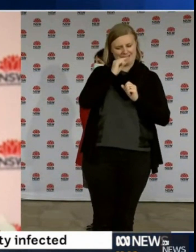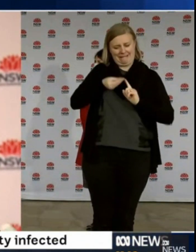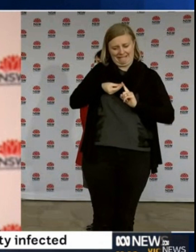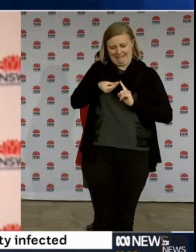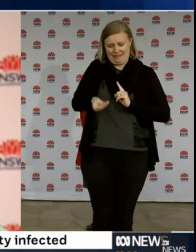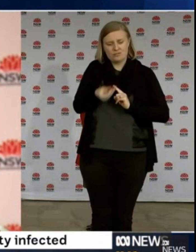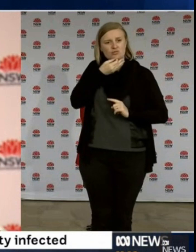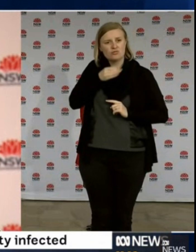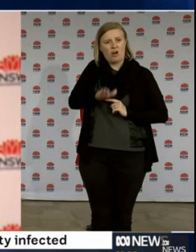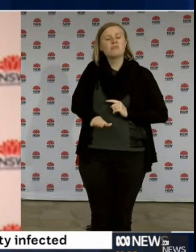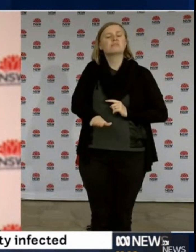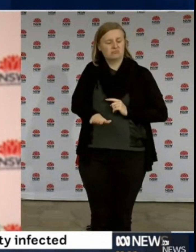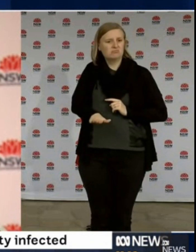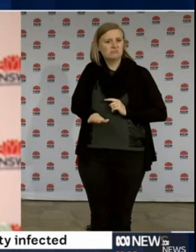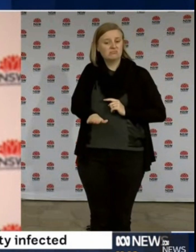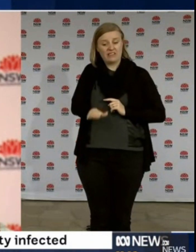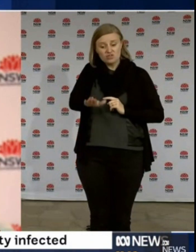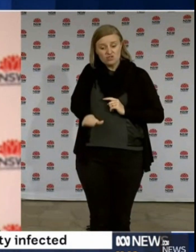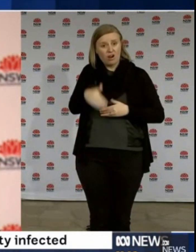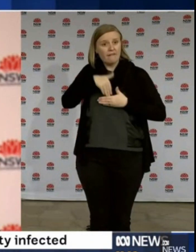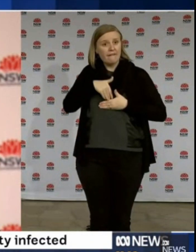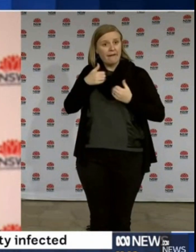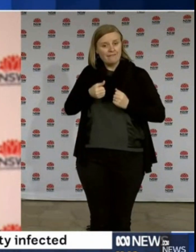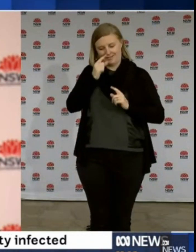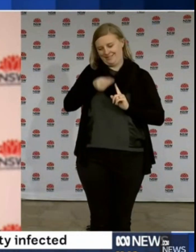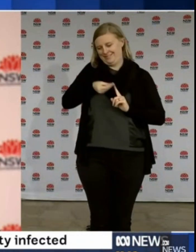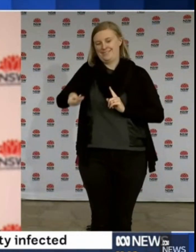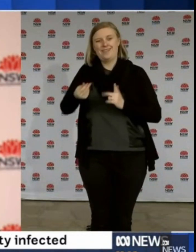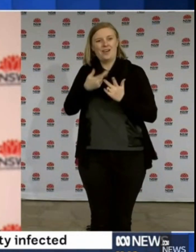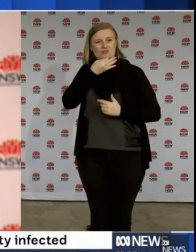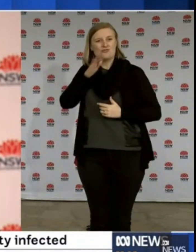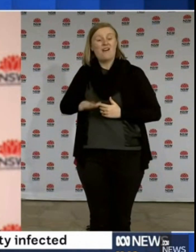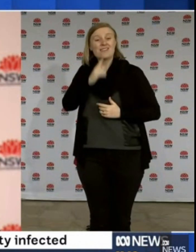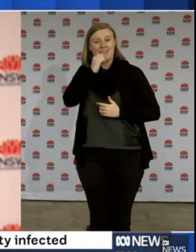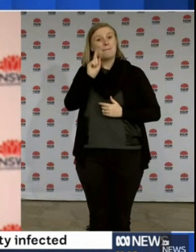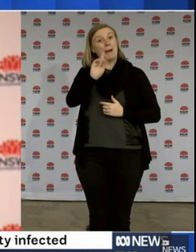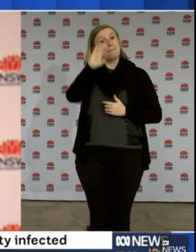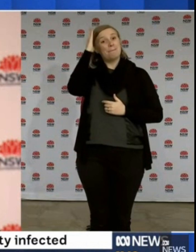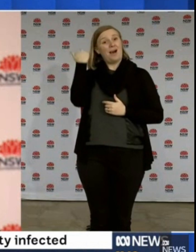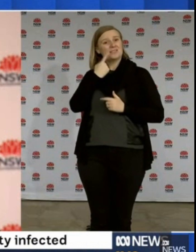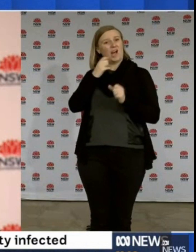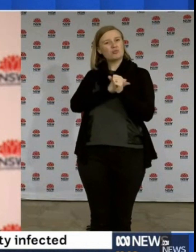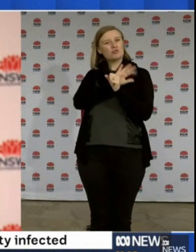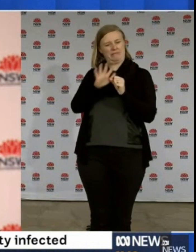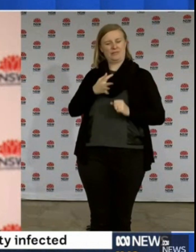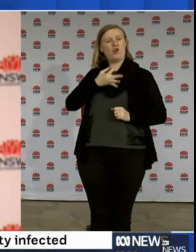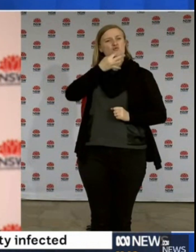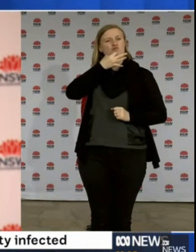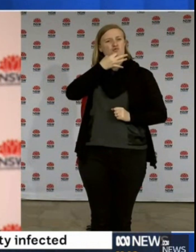but the previous variants, our experience was that that was much more remote, particularly children infecting other